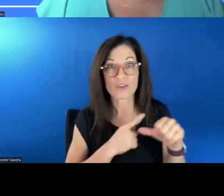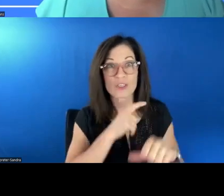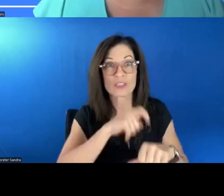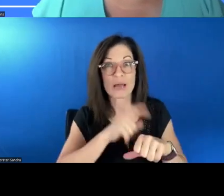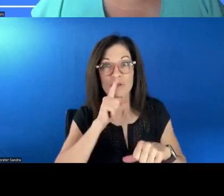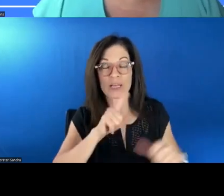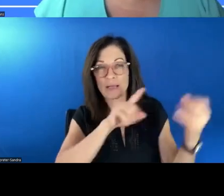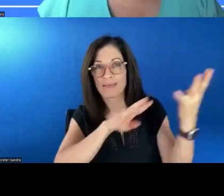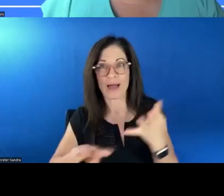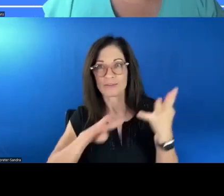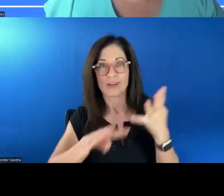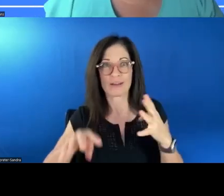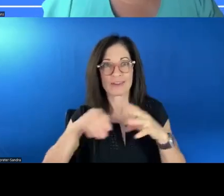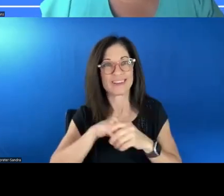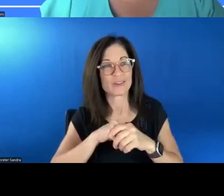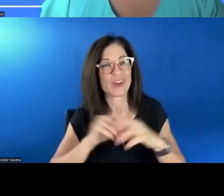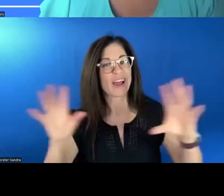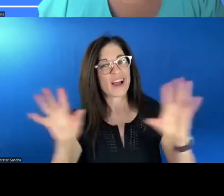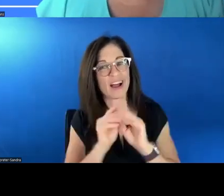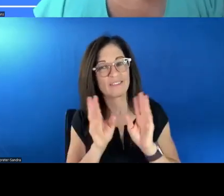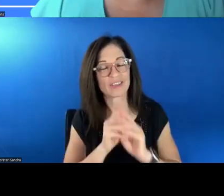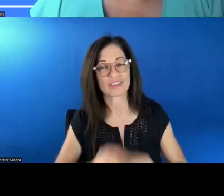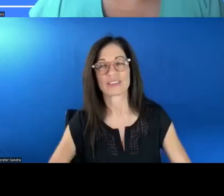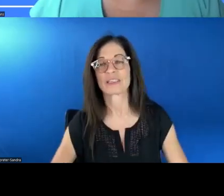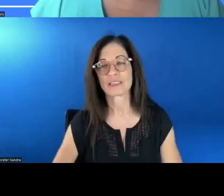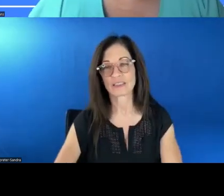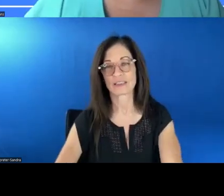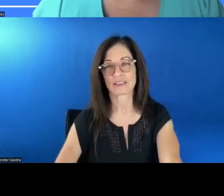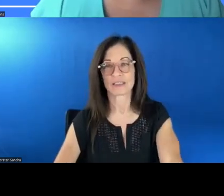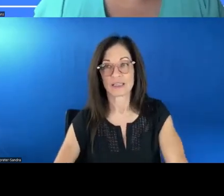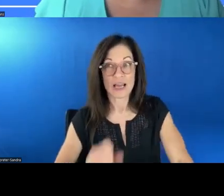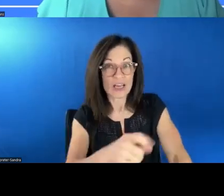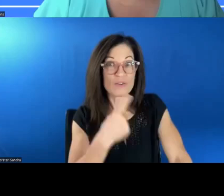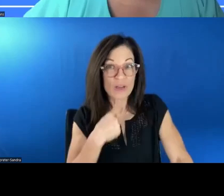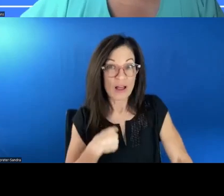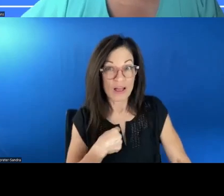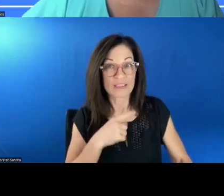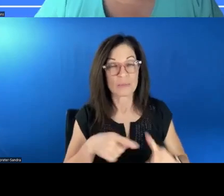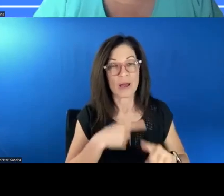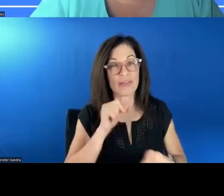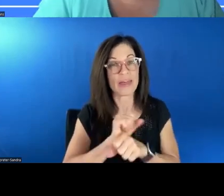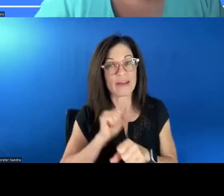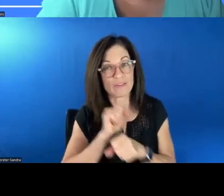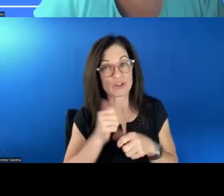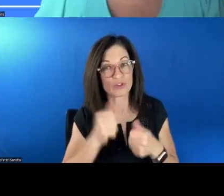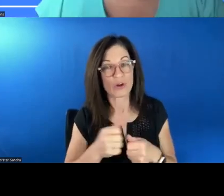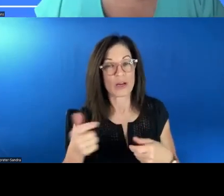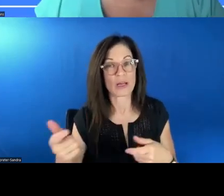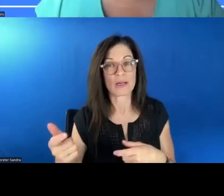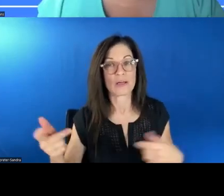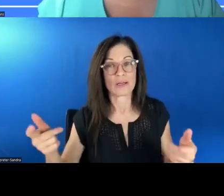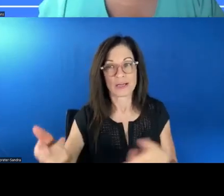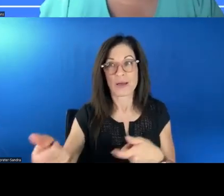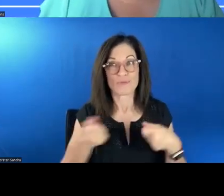live streaming into a conference. Can you tell us a little bit about the efforts to bring the CIT into